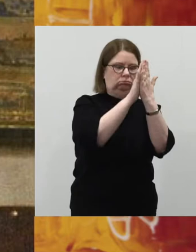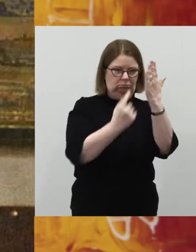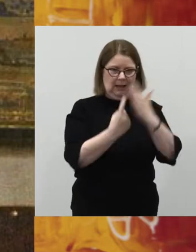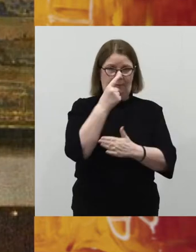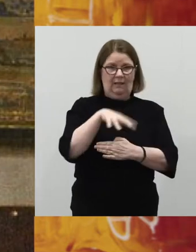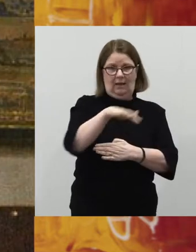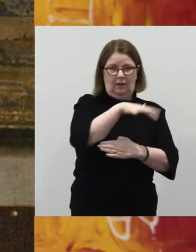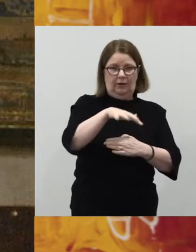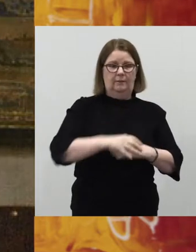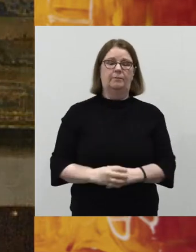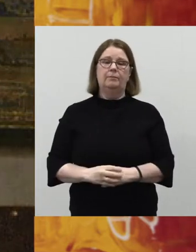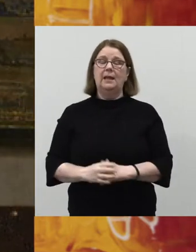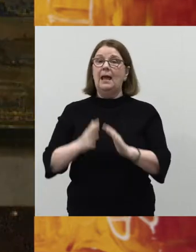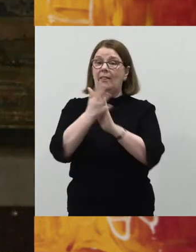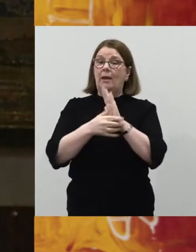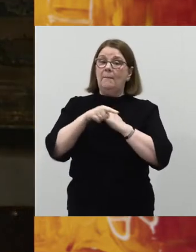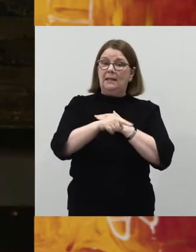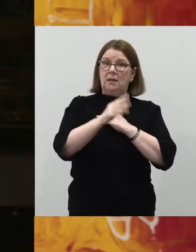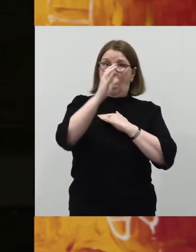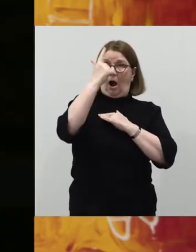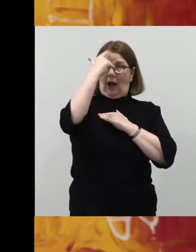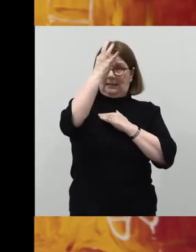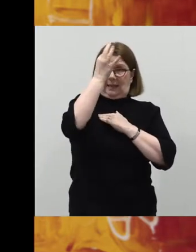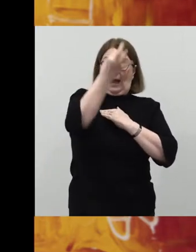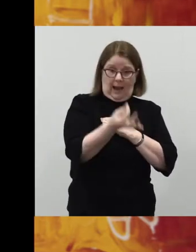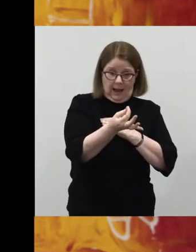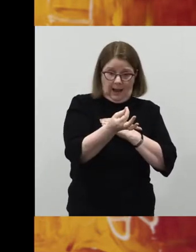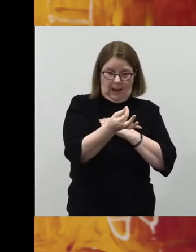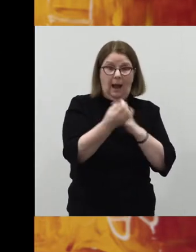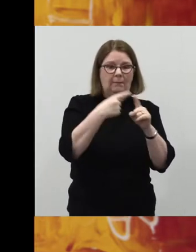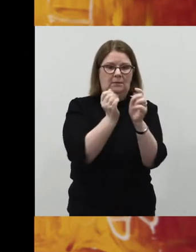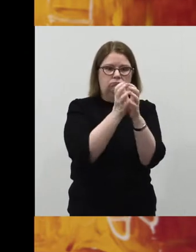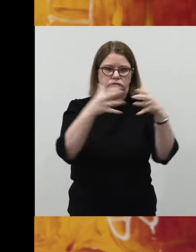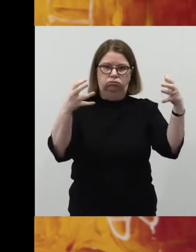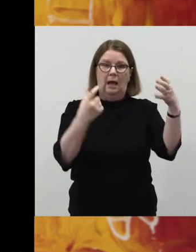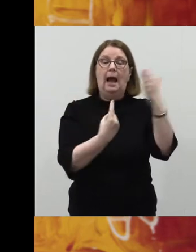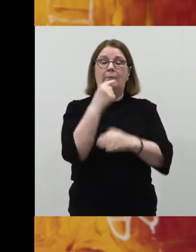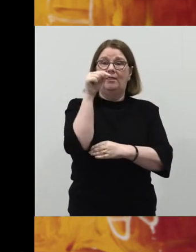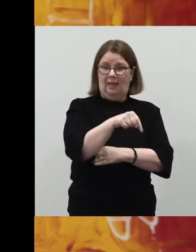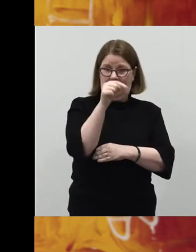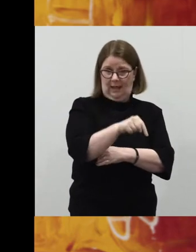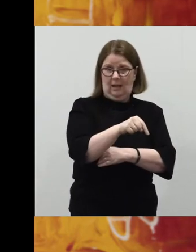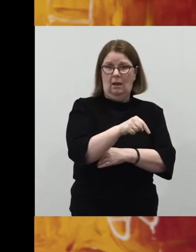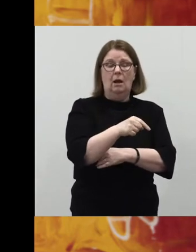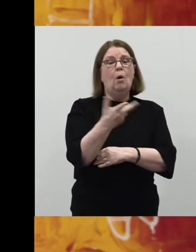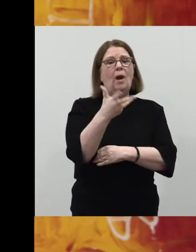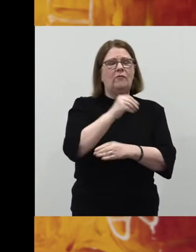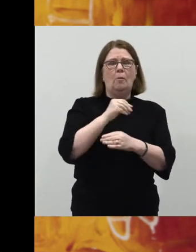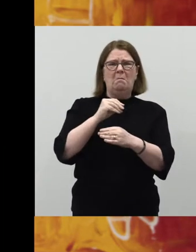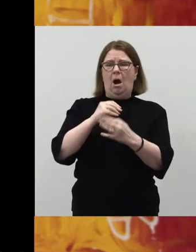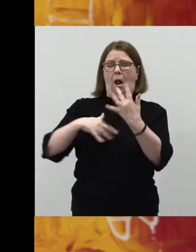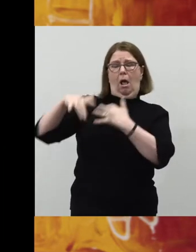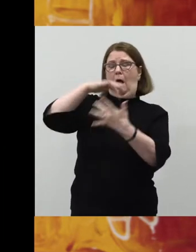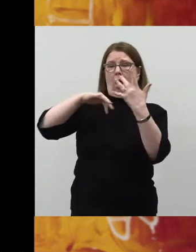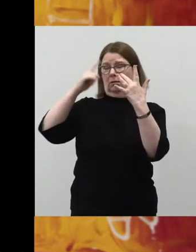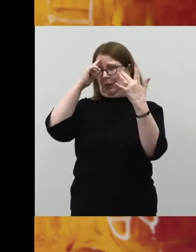individual creativity and the eye of the inspirational maelstrom. In that sense, it is both a